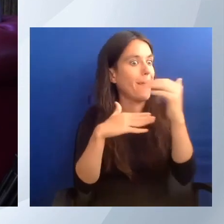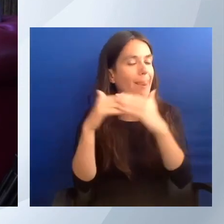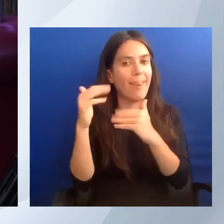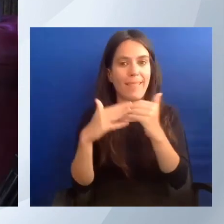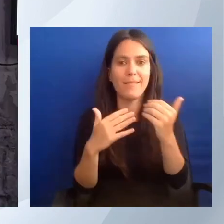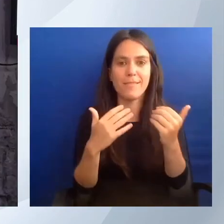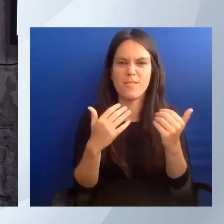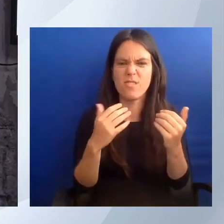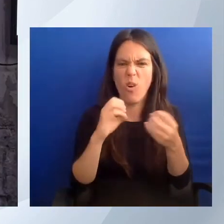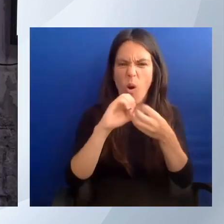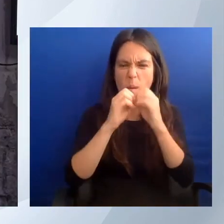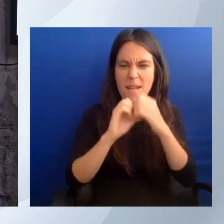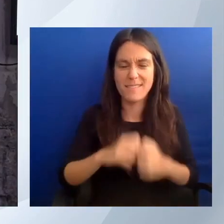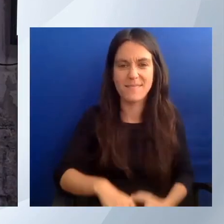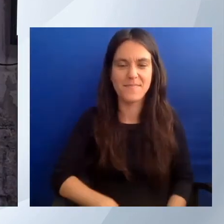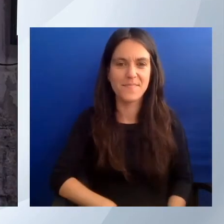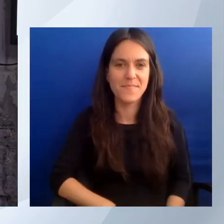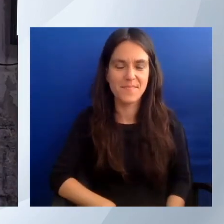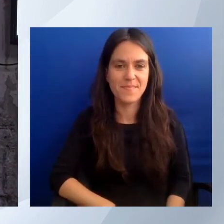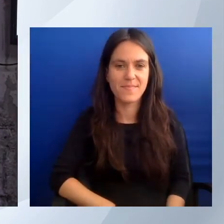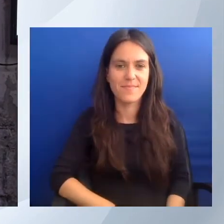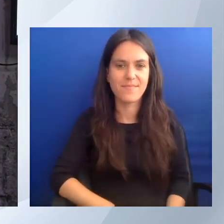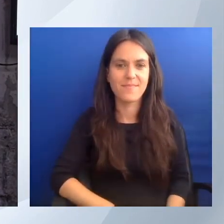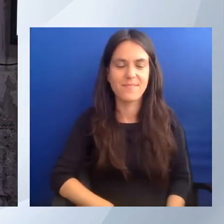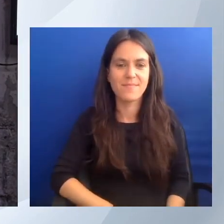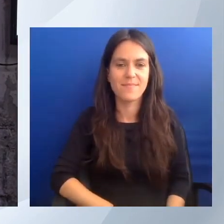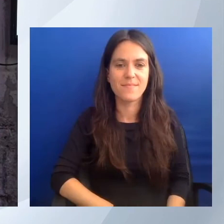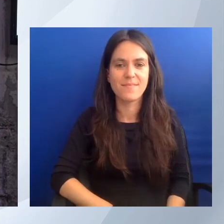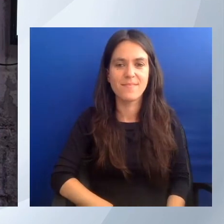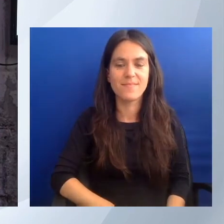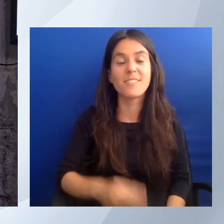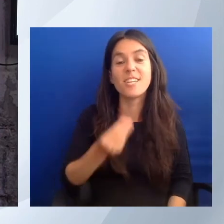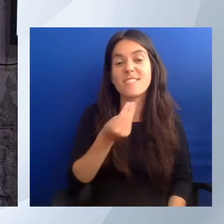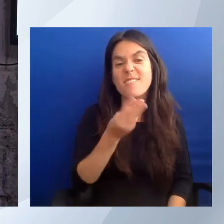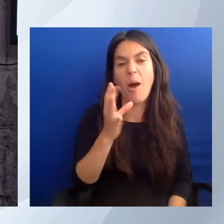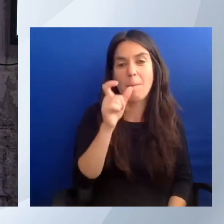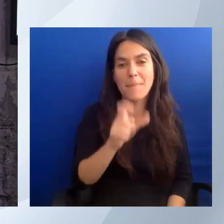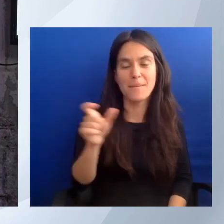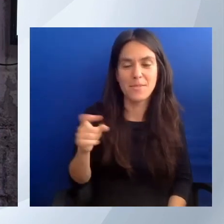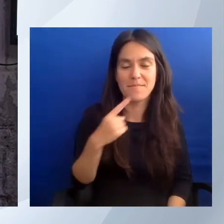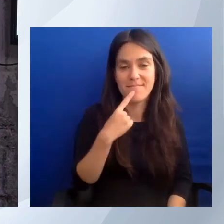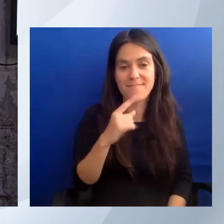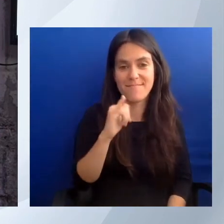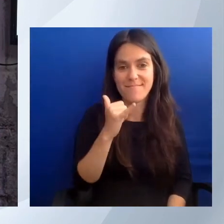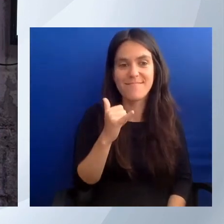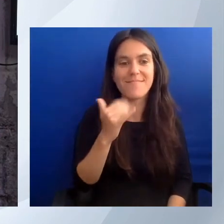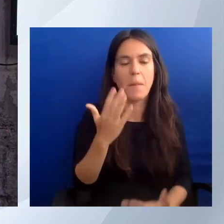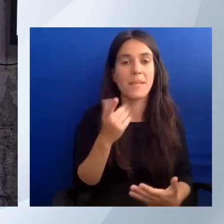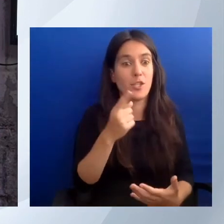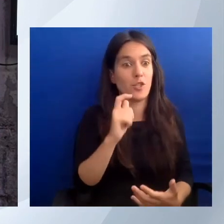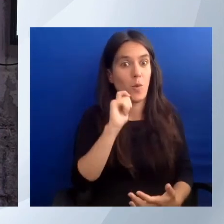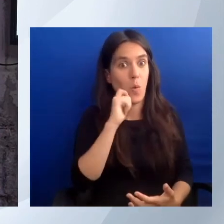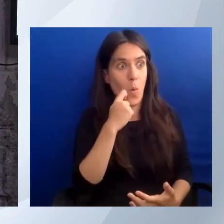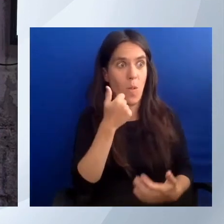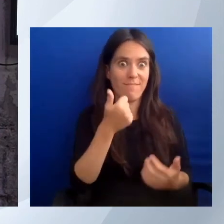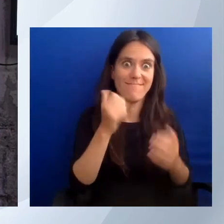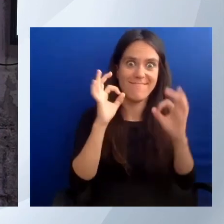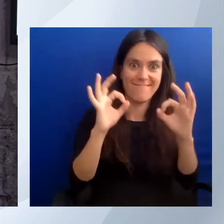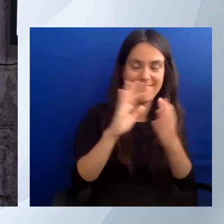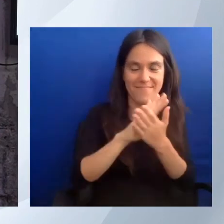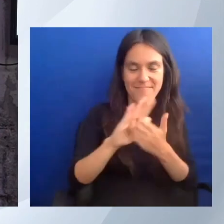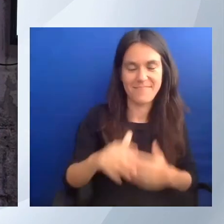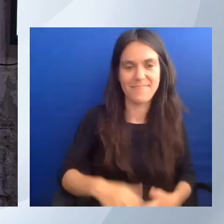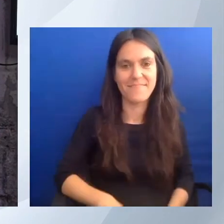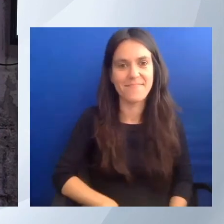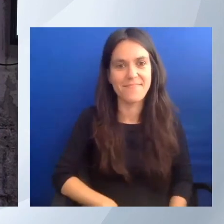explain. Yeah, because people totally are like, okay, that's a whole nother world actually. Yeah, okay,